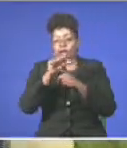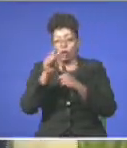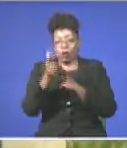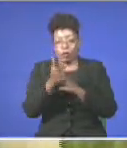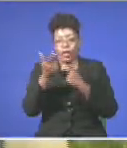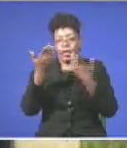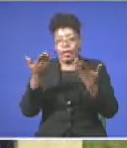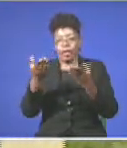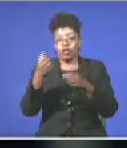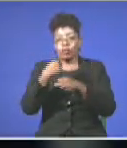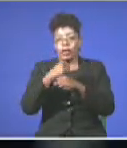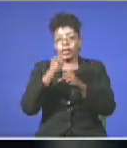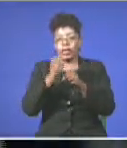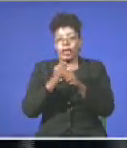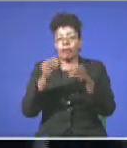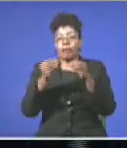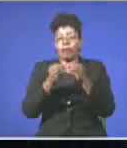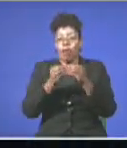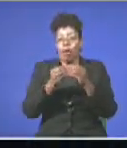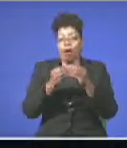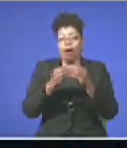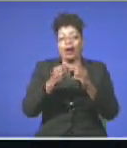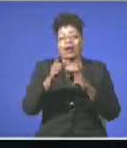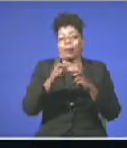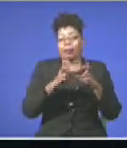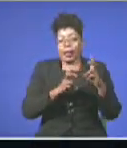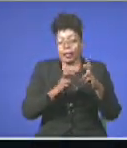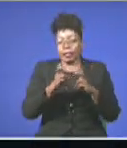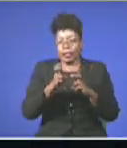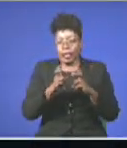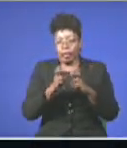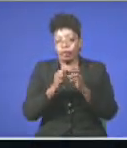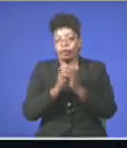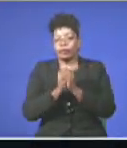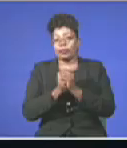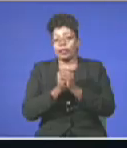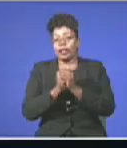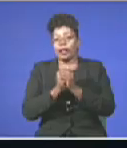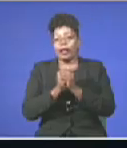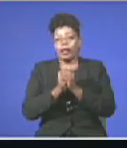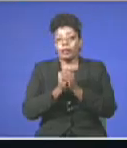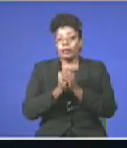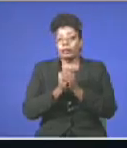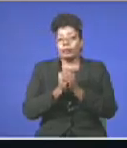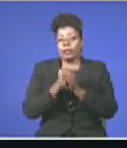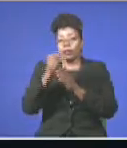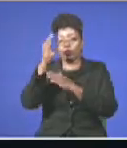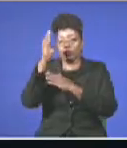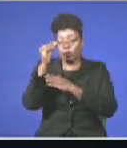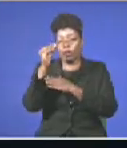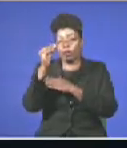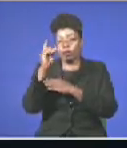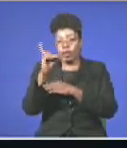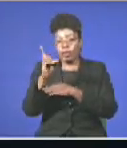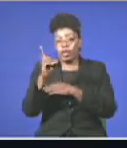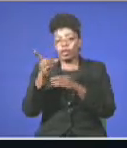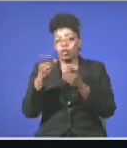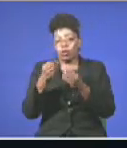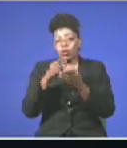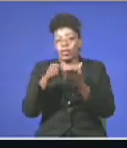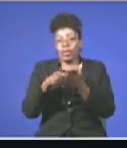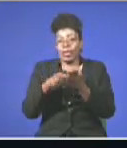make the games more competitive. The guys from Dominican, they do this umpire clinic, which we think is very needful at this